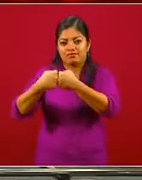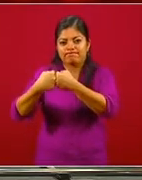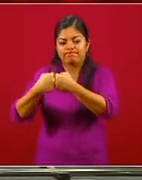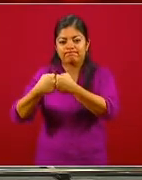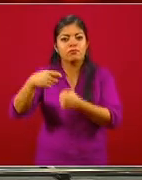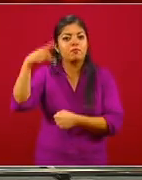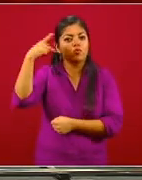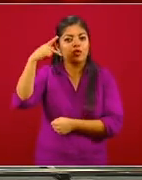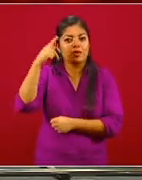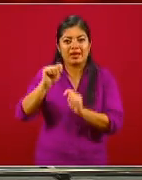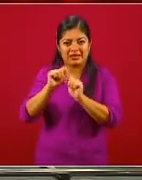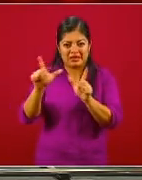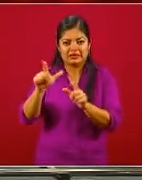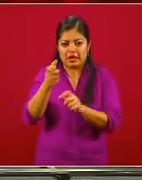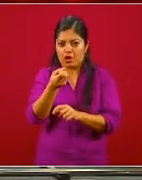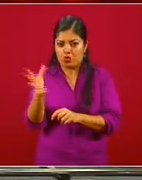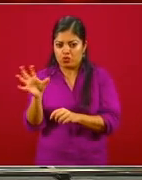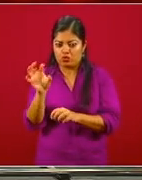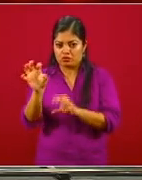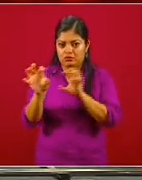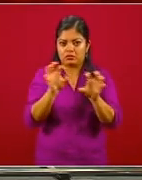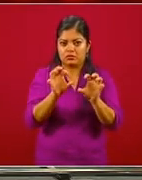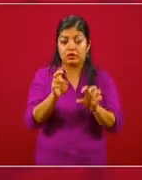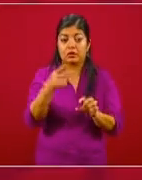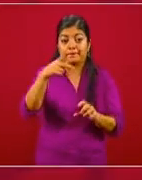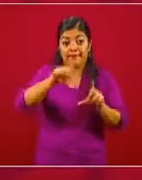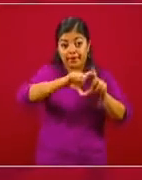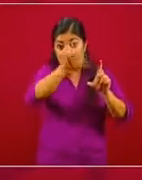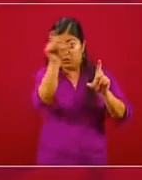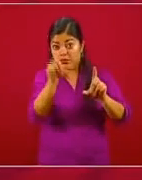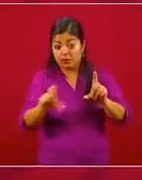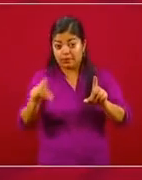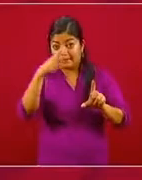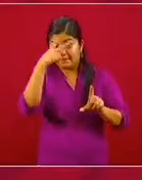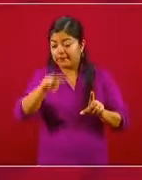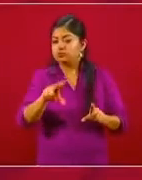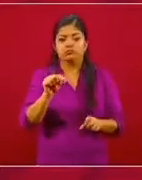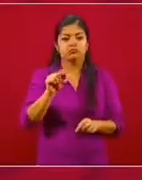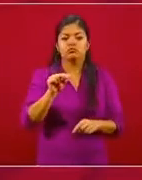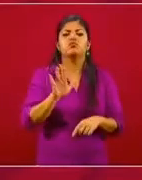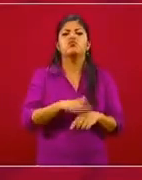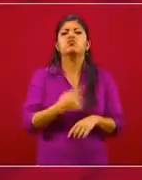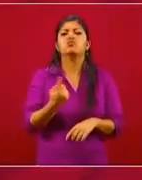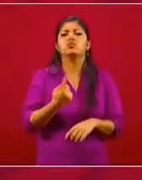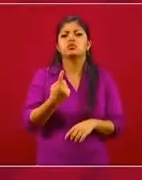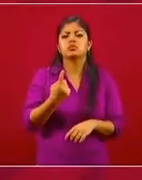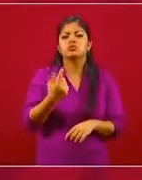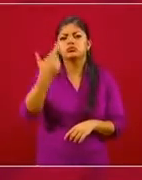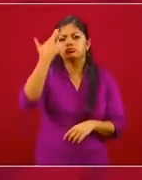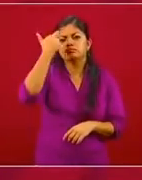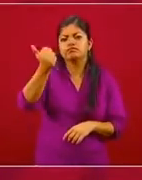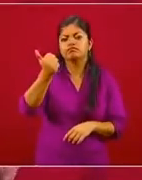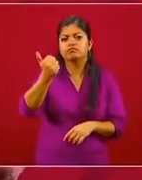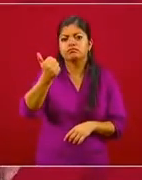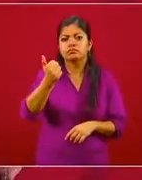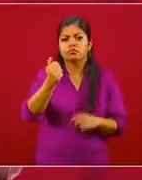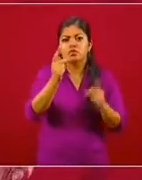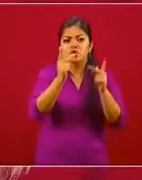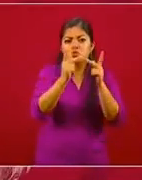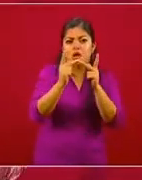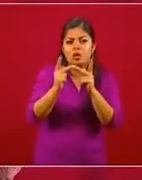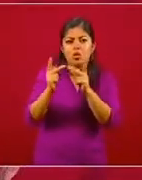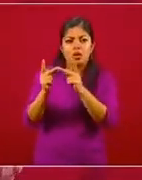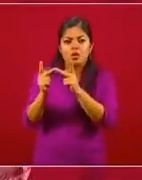areas or by city, sometimes by region, like in Puebla and Tlaxcala, but not on a national level. And this is